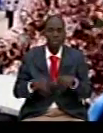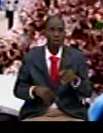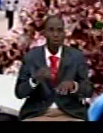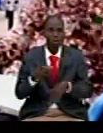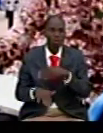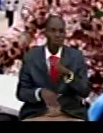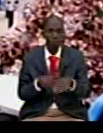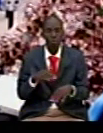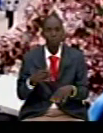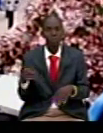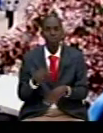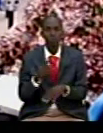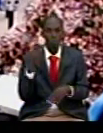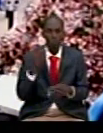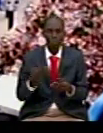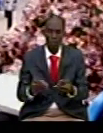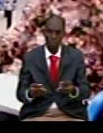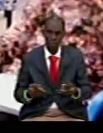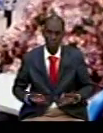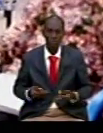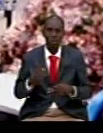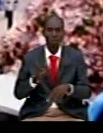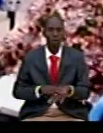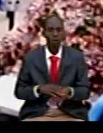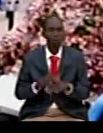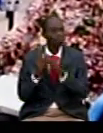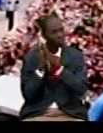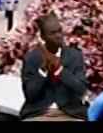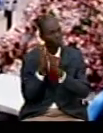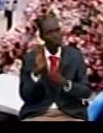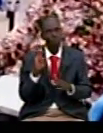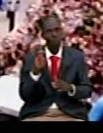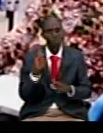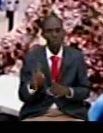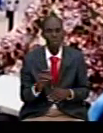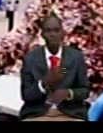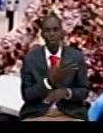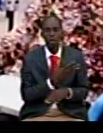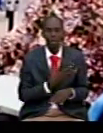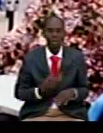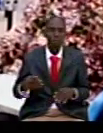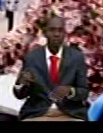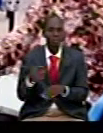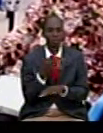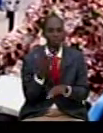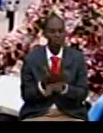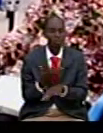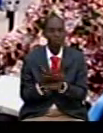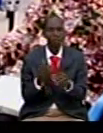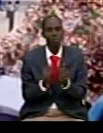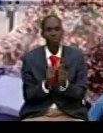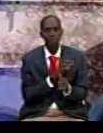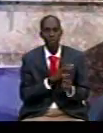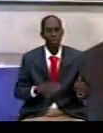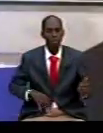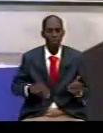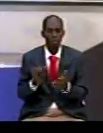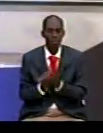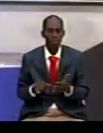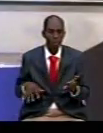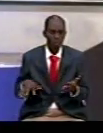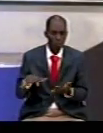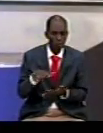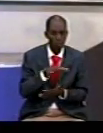were laid on beds, on couches, and they pleaded with him that these sick people